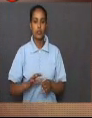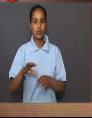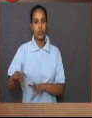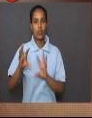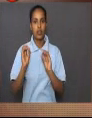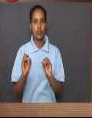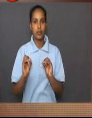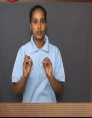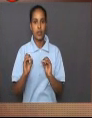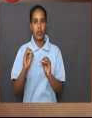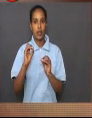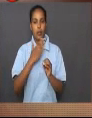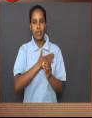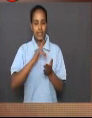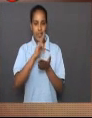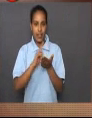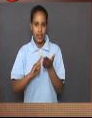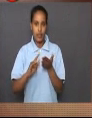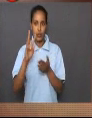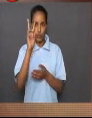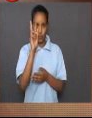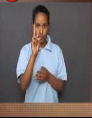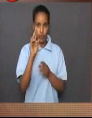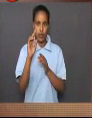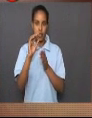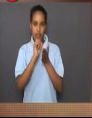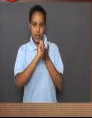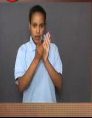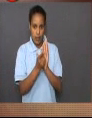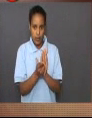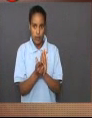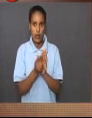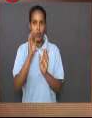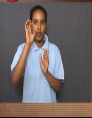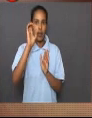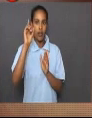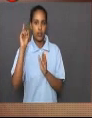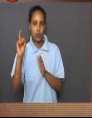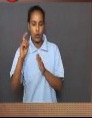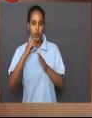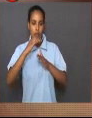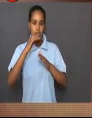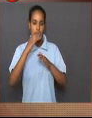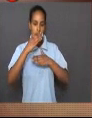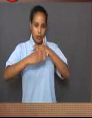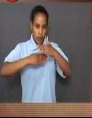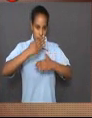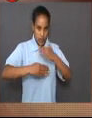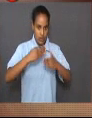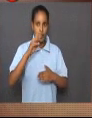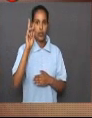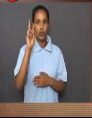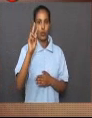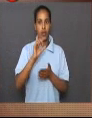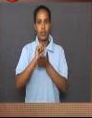Students, please list 2 examples of exothermic processes and